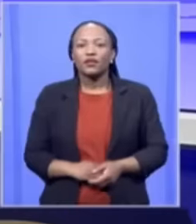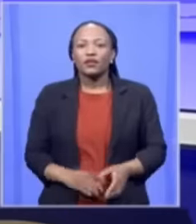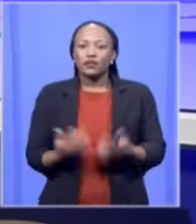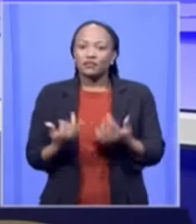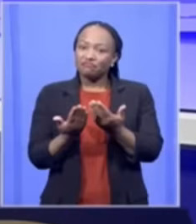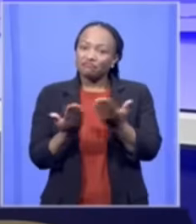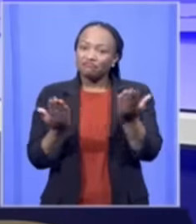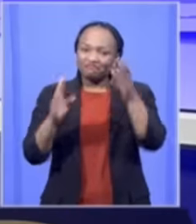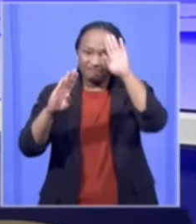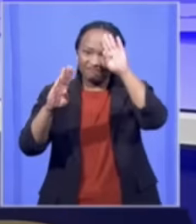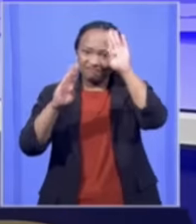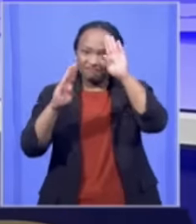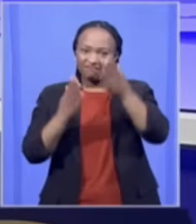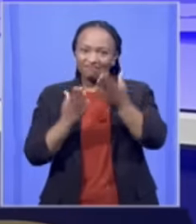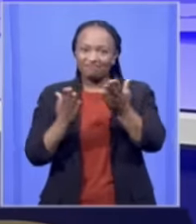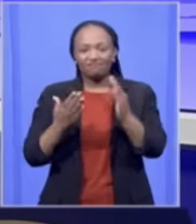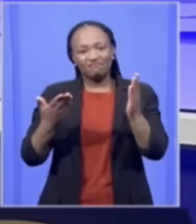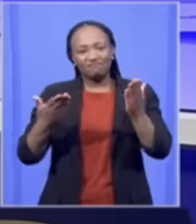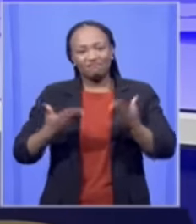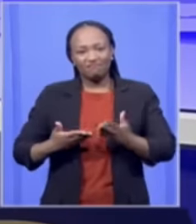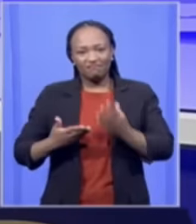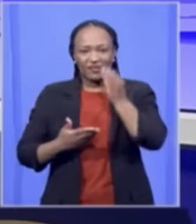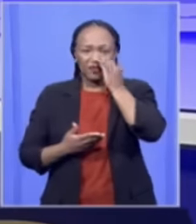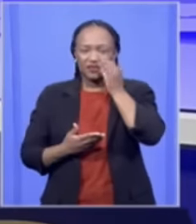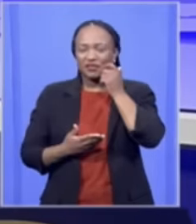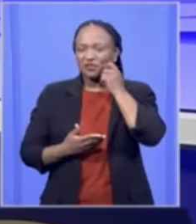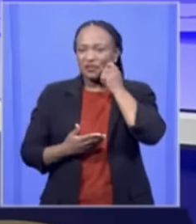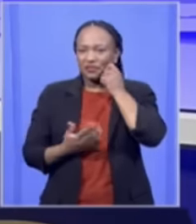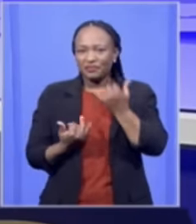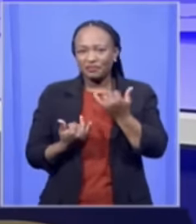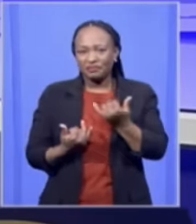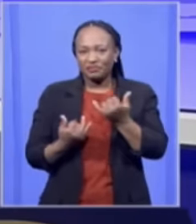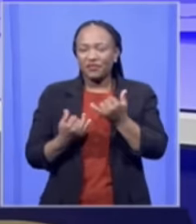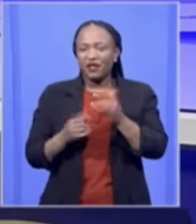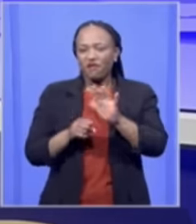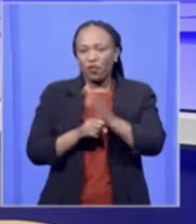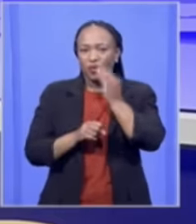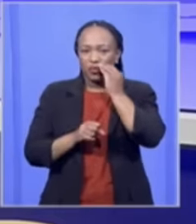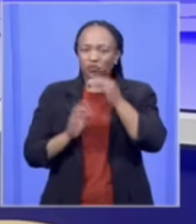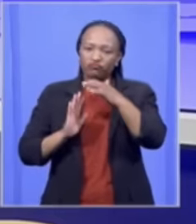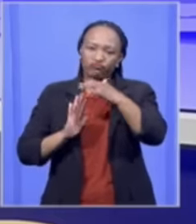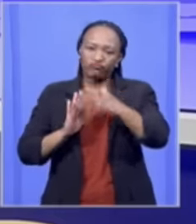Mothoetsho madume wa mogetso mo kgasong ya rona ya dikgang tsa Setswana. Tla re diale.